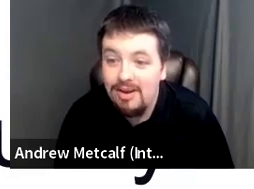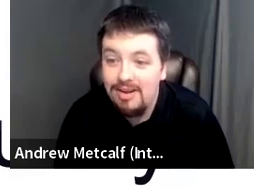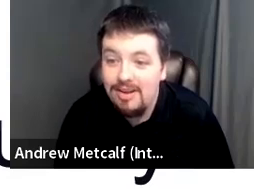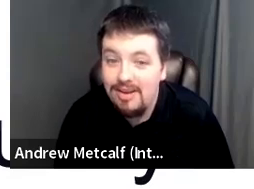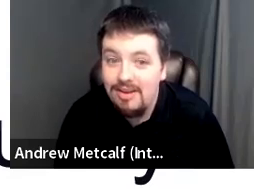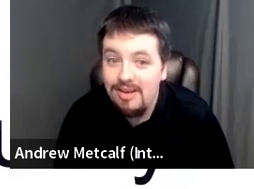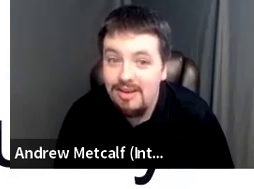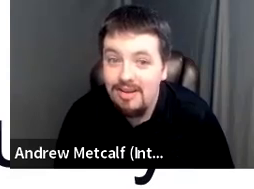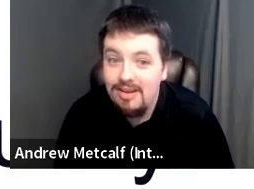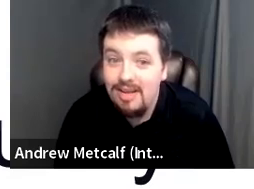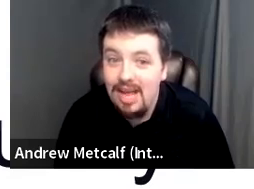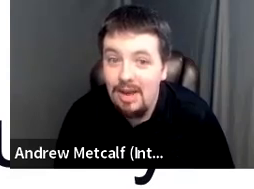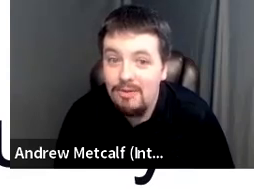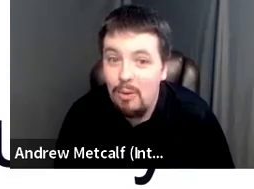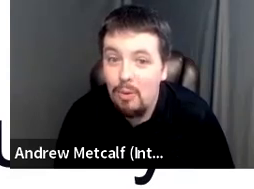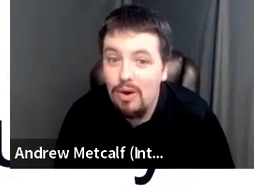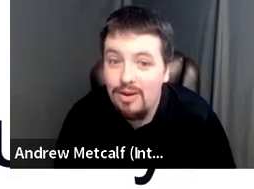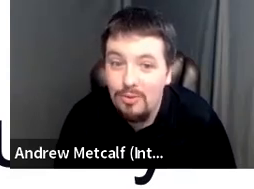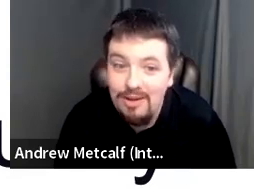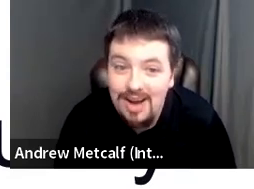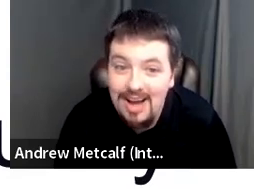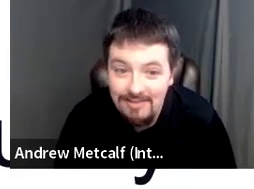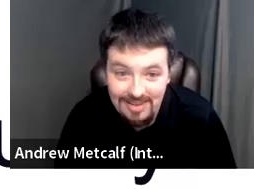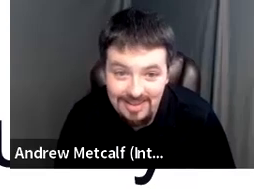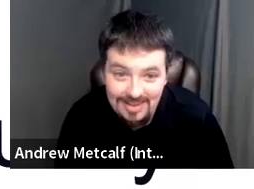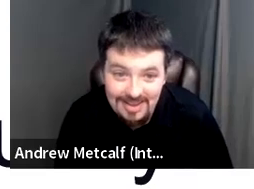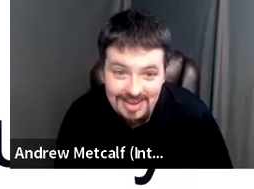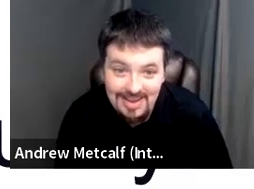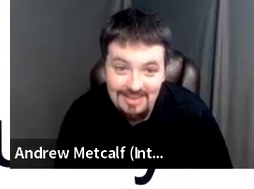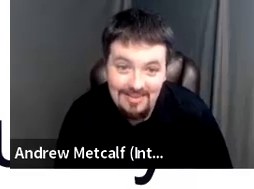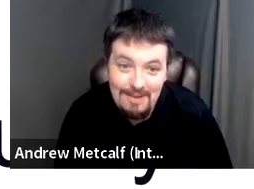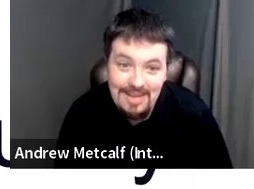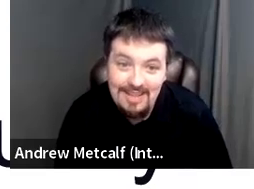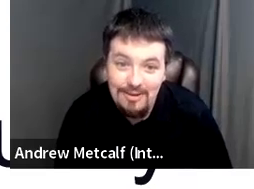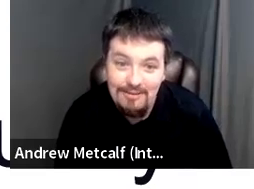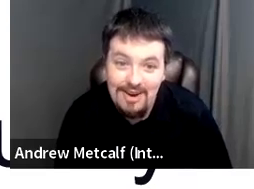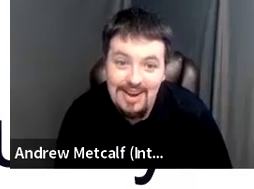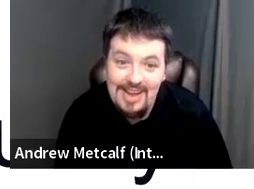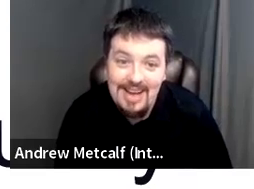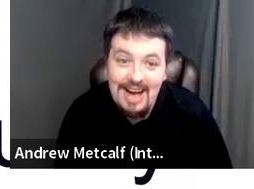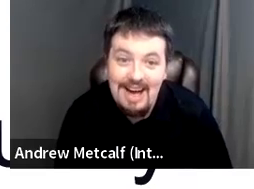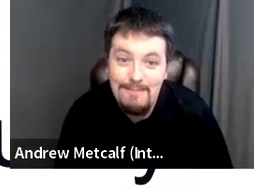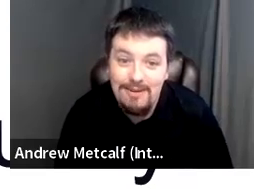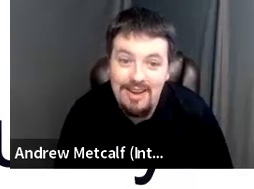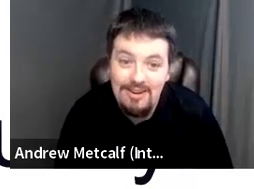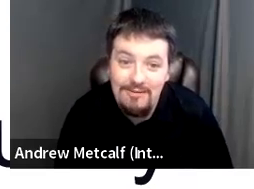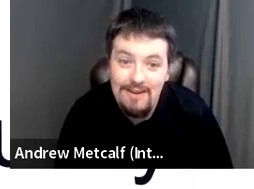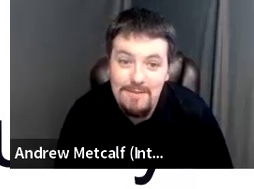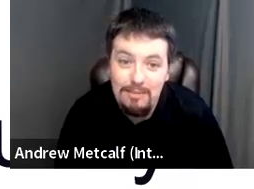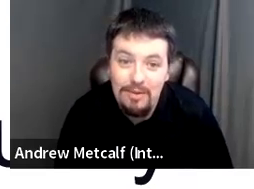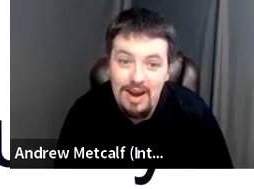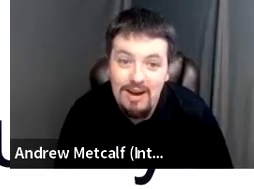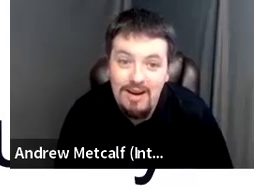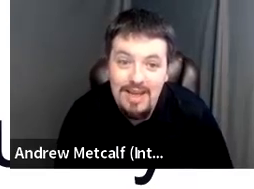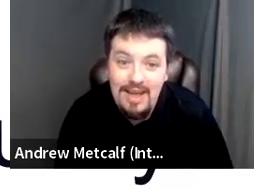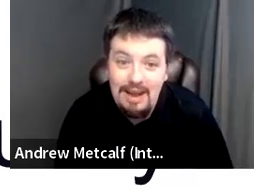Chilmark, it was about 1 in 25. So that means there was a very high percentage of deaf